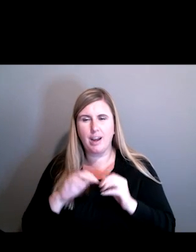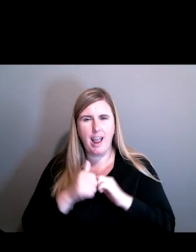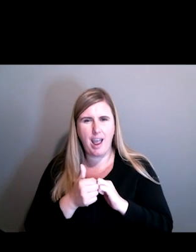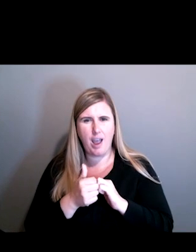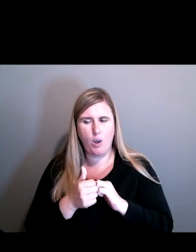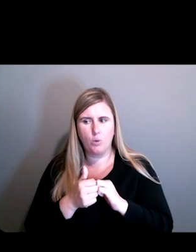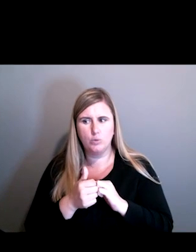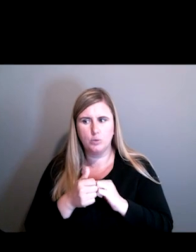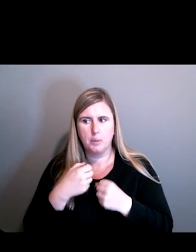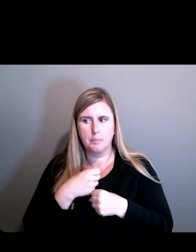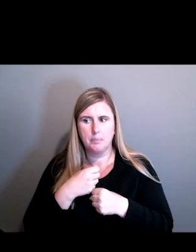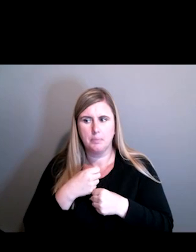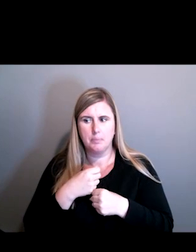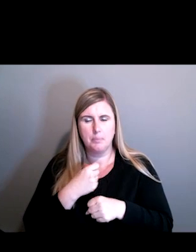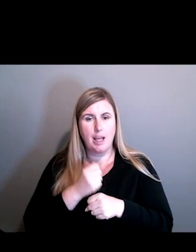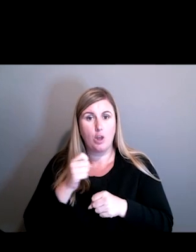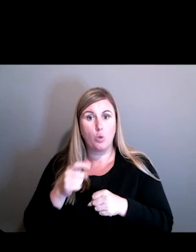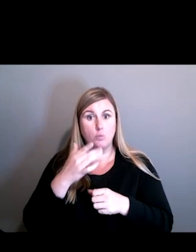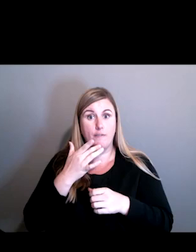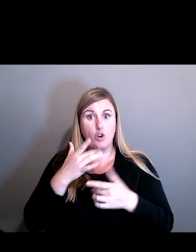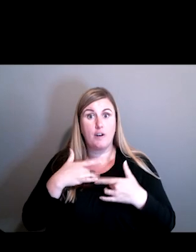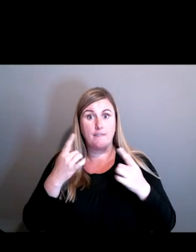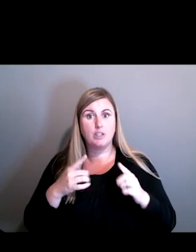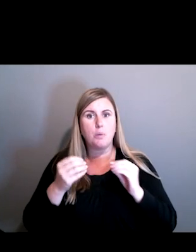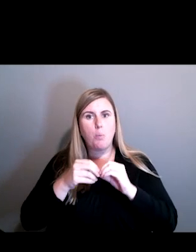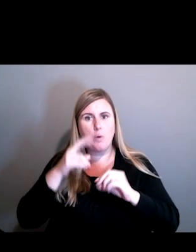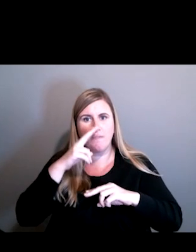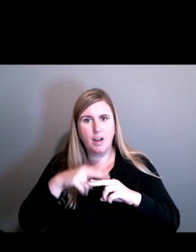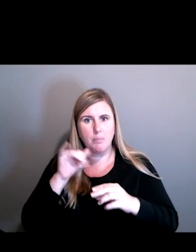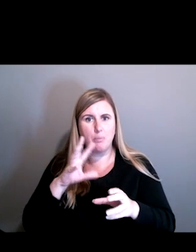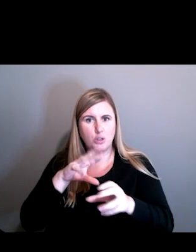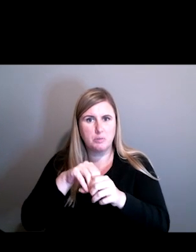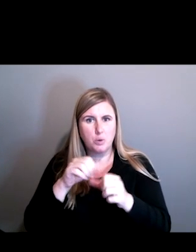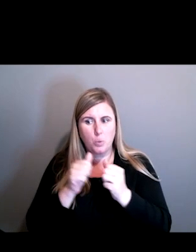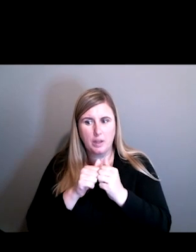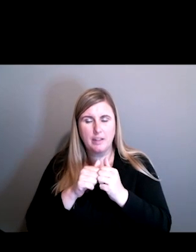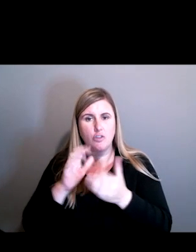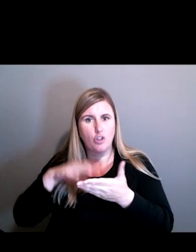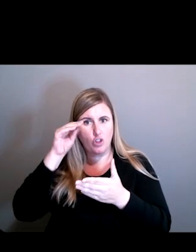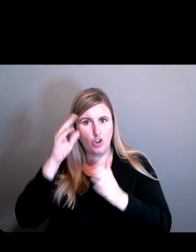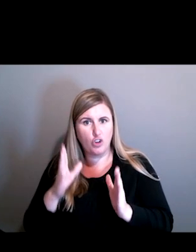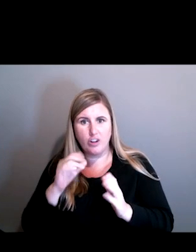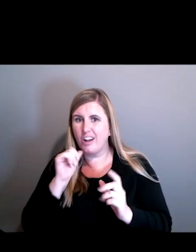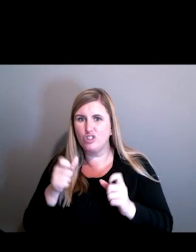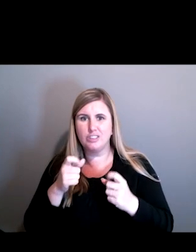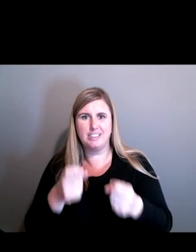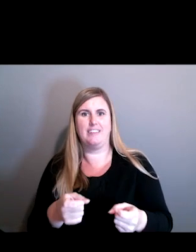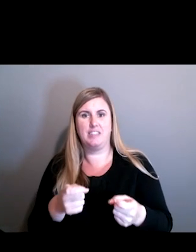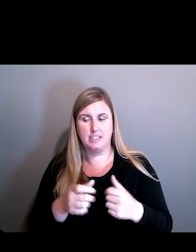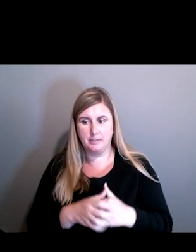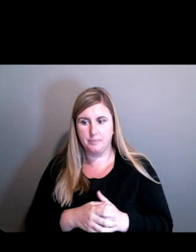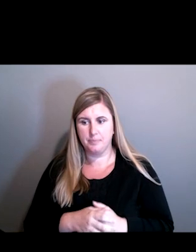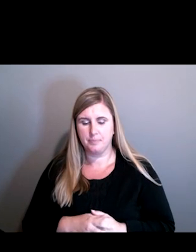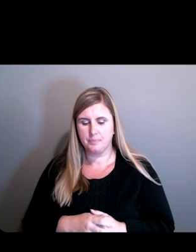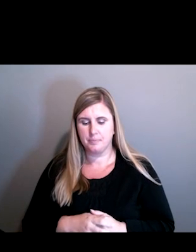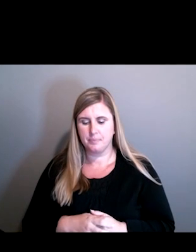specific praise, how to make those preferred events more fun by participating with it with